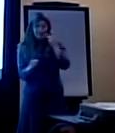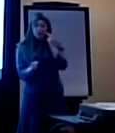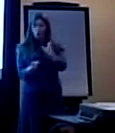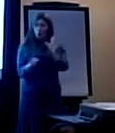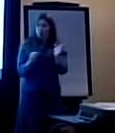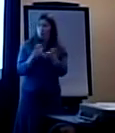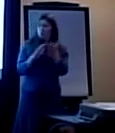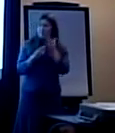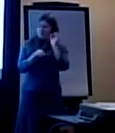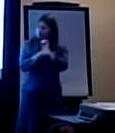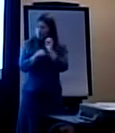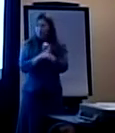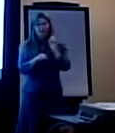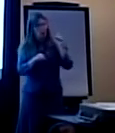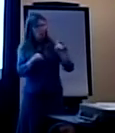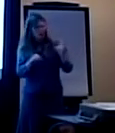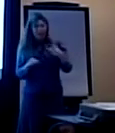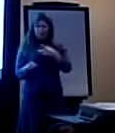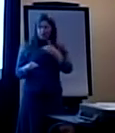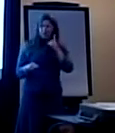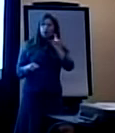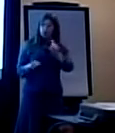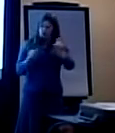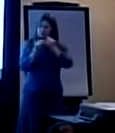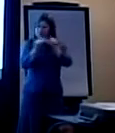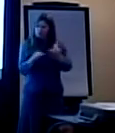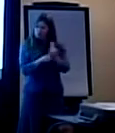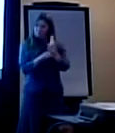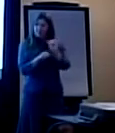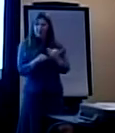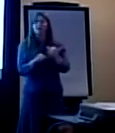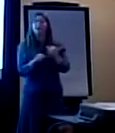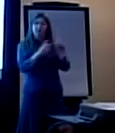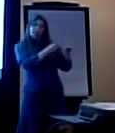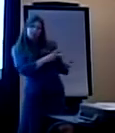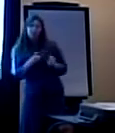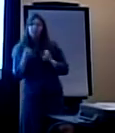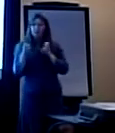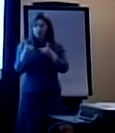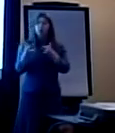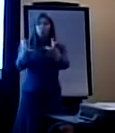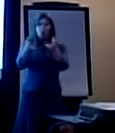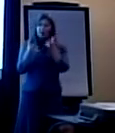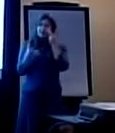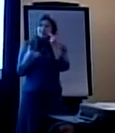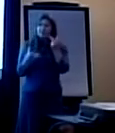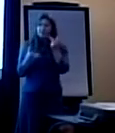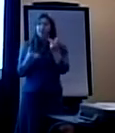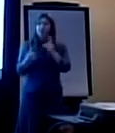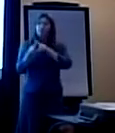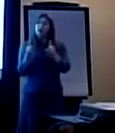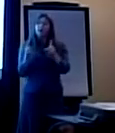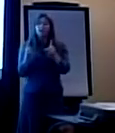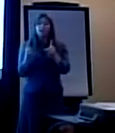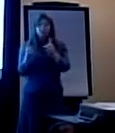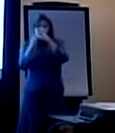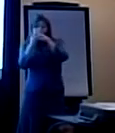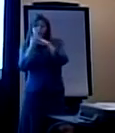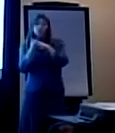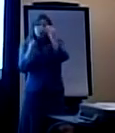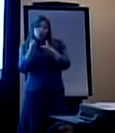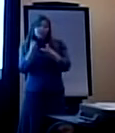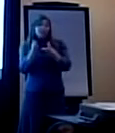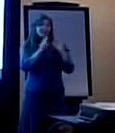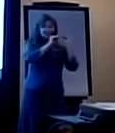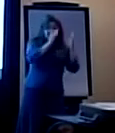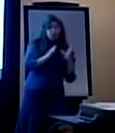know, yes, it does have results. Yes, we should continue with this. But of course, what teachers and learners can do is compile what's